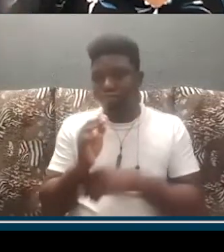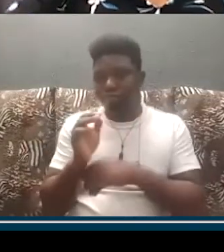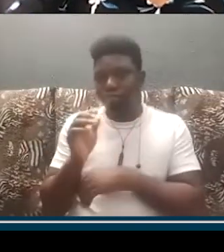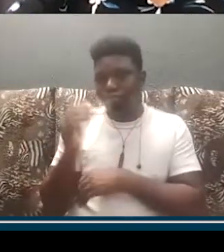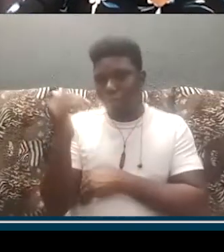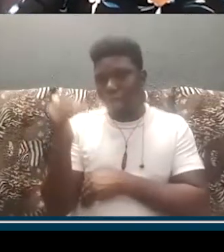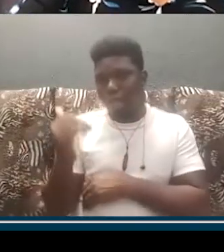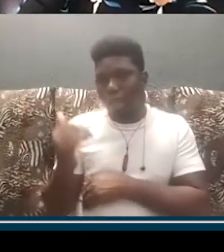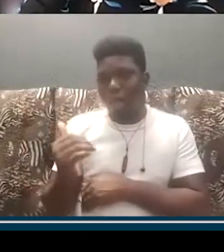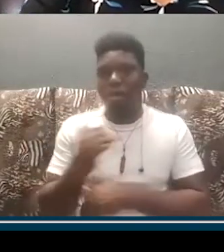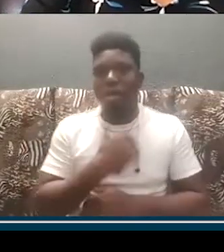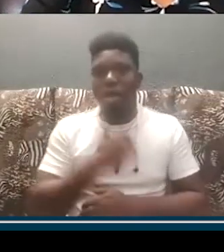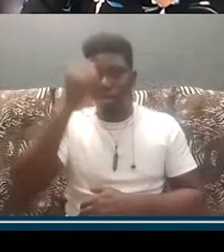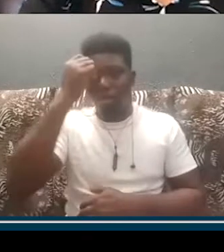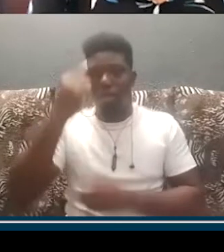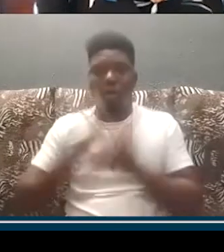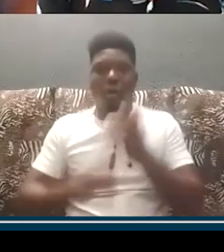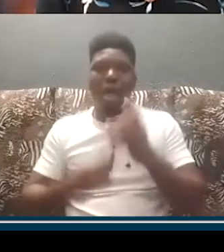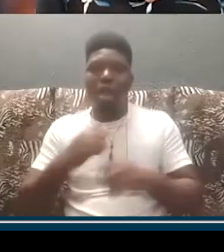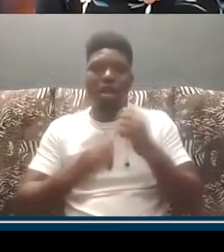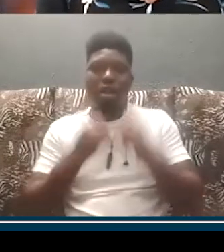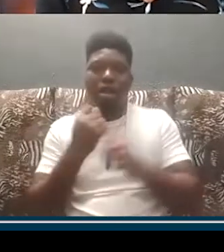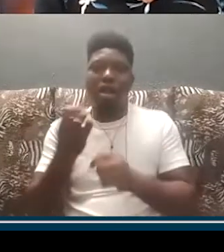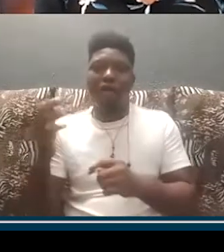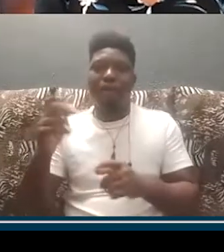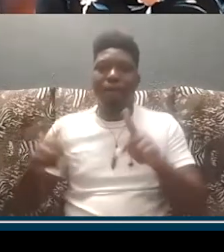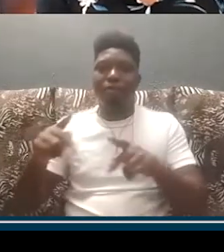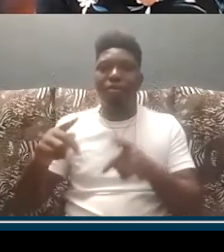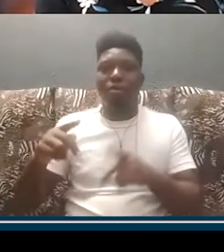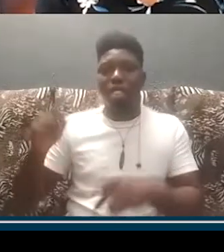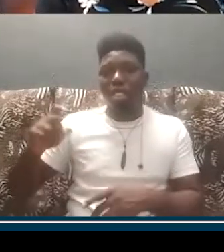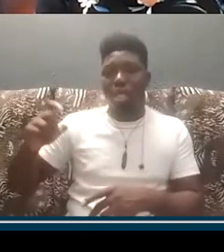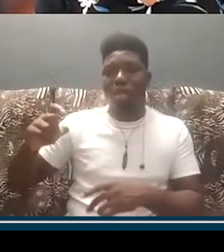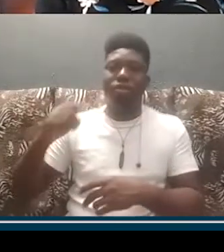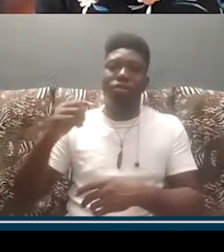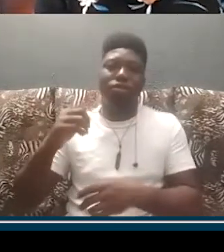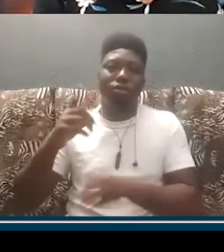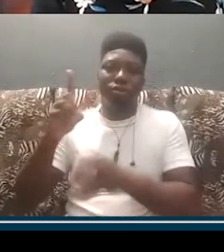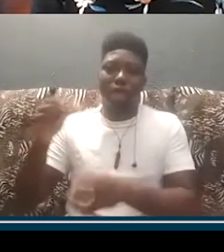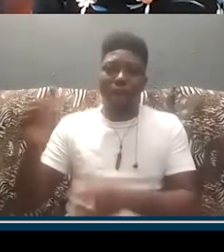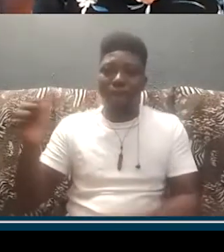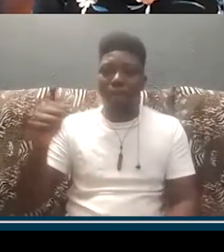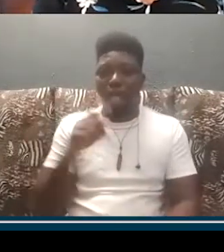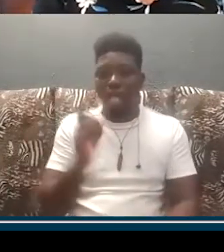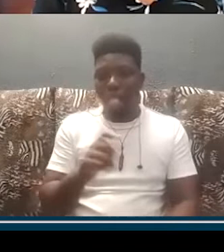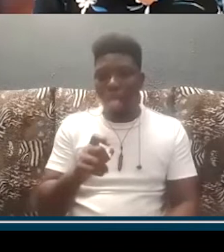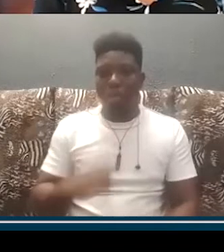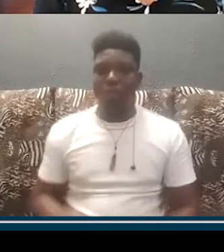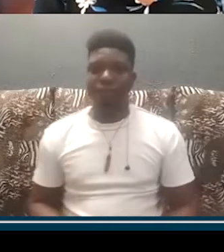understanding what kind of needs people with disability and not answering questions for